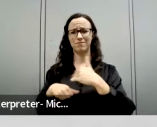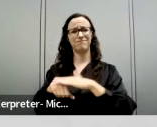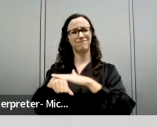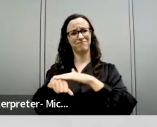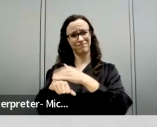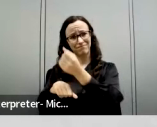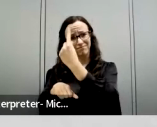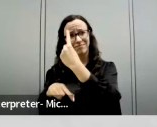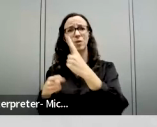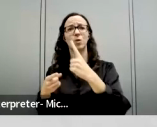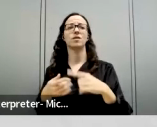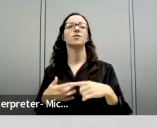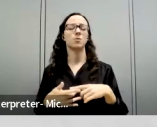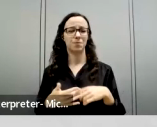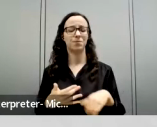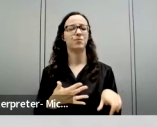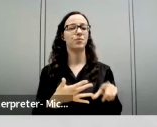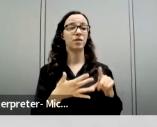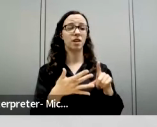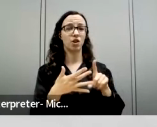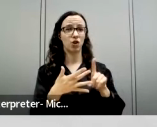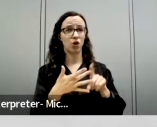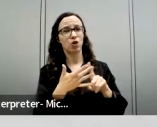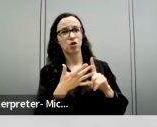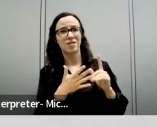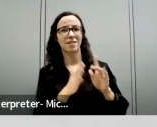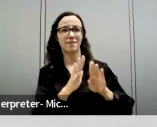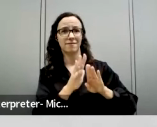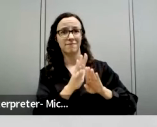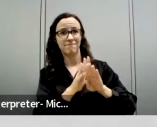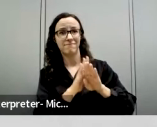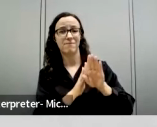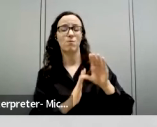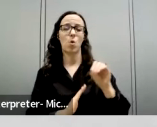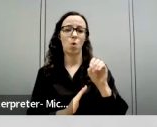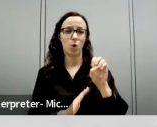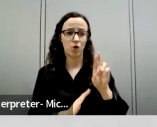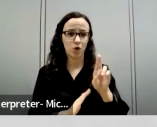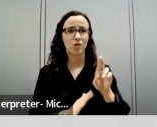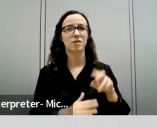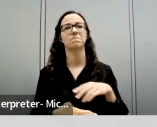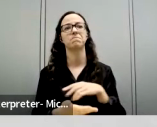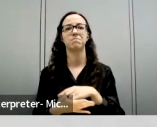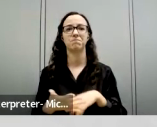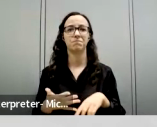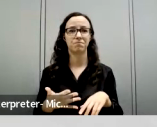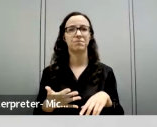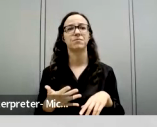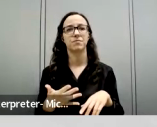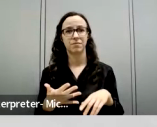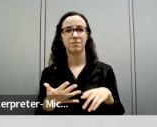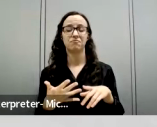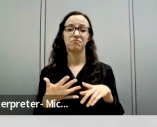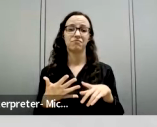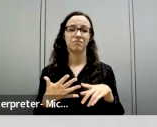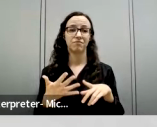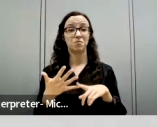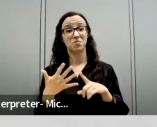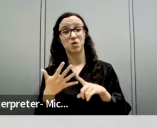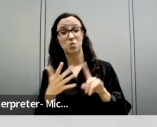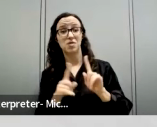3, curating OERs. And then we're going to go through some scenarios and sort of discuss what we think would be appropriate in those different scenarios.